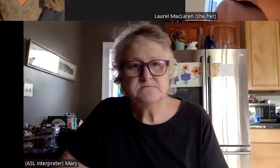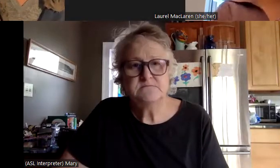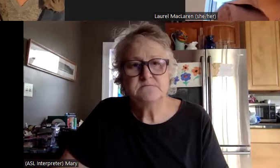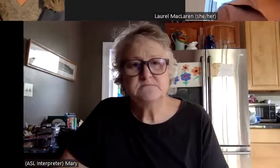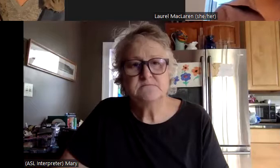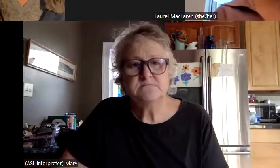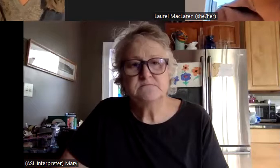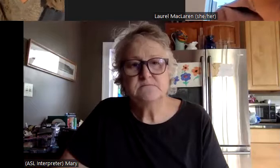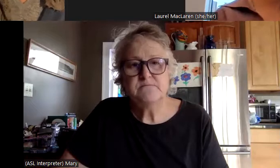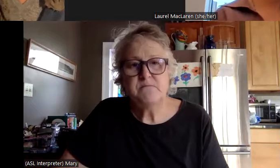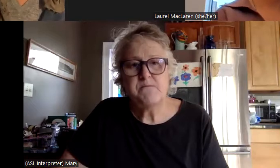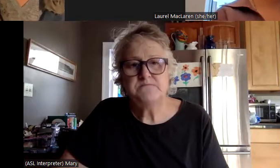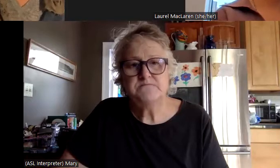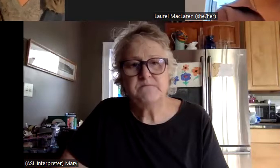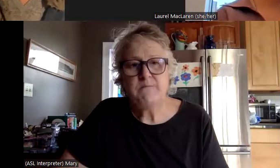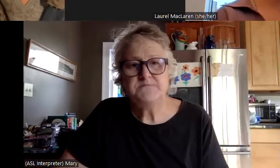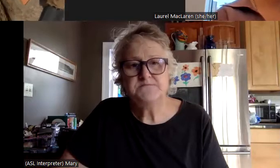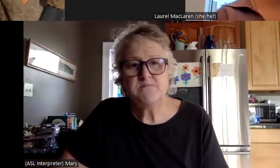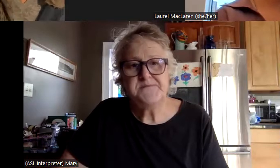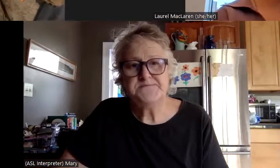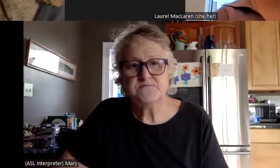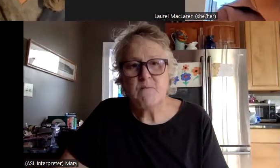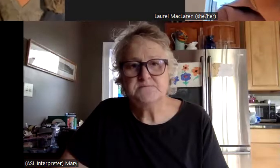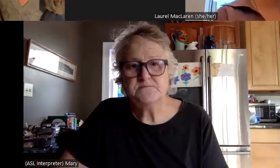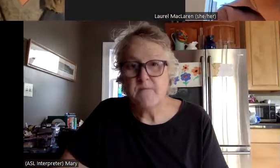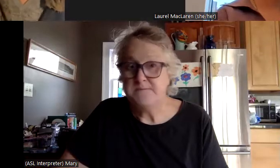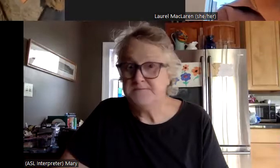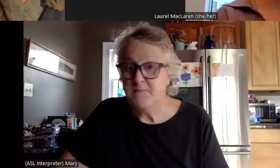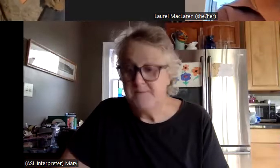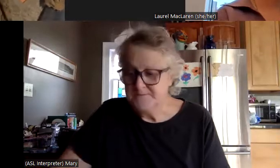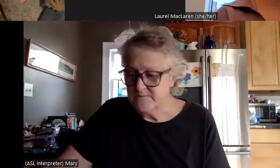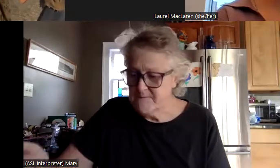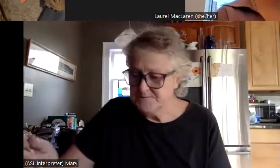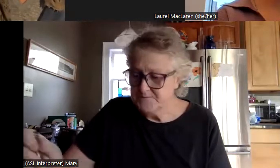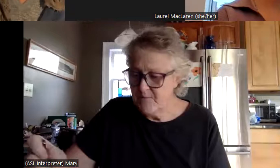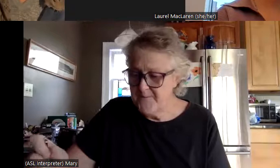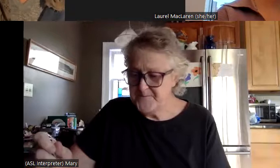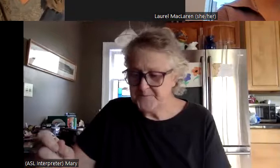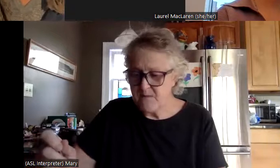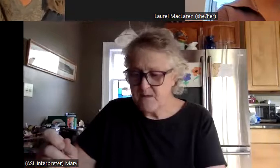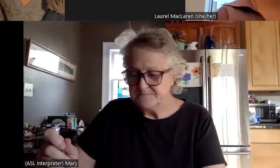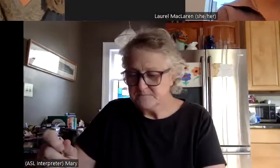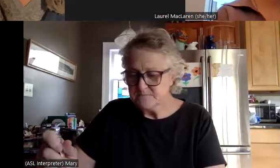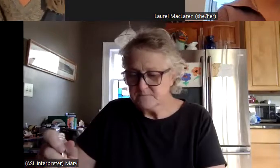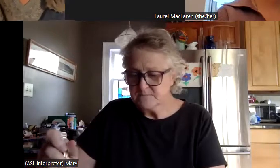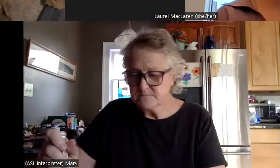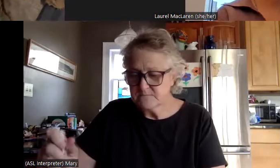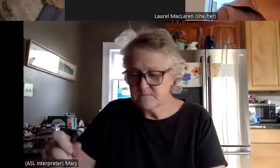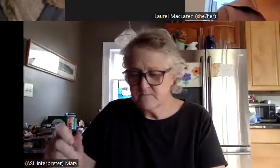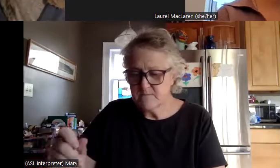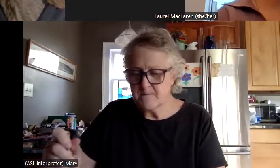say, I think having lidocaine that close to your brain makes you like a little dizzy.